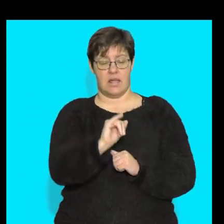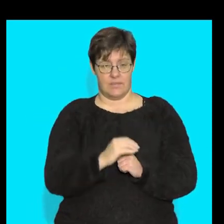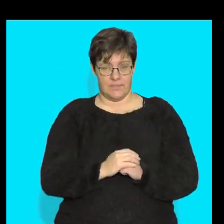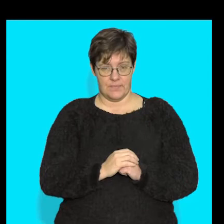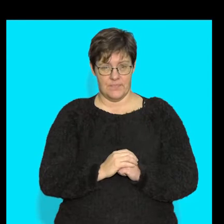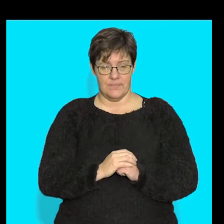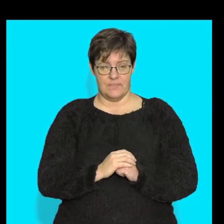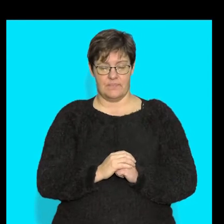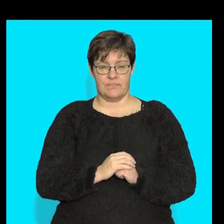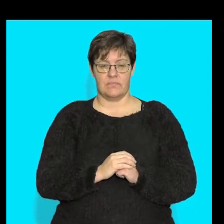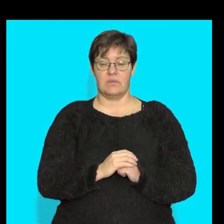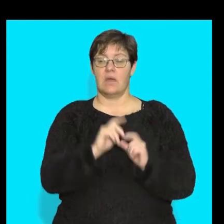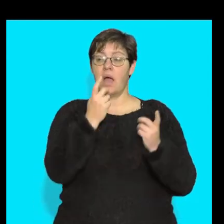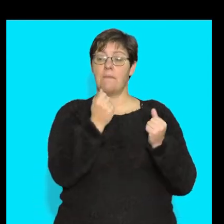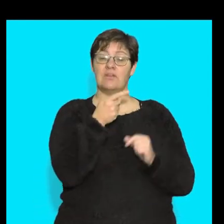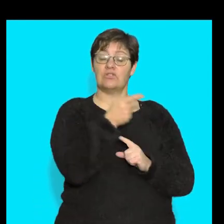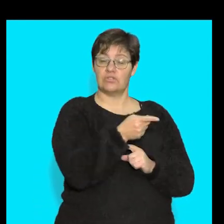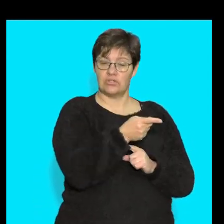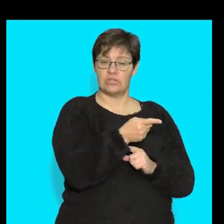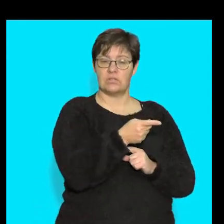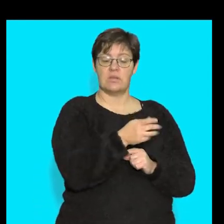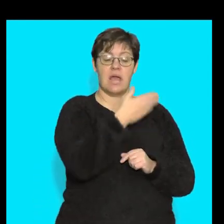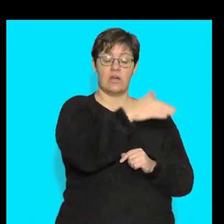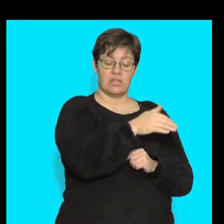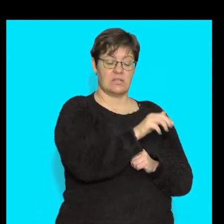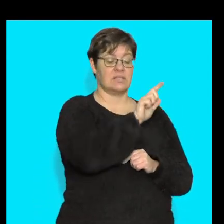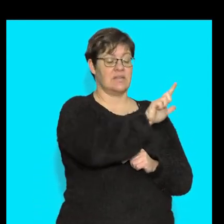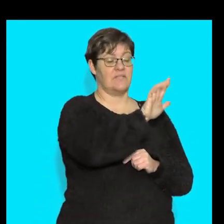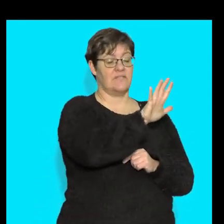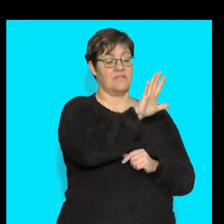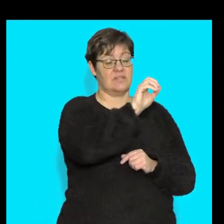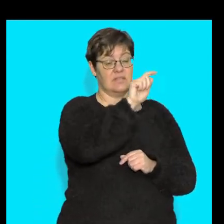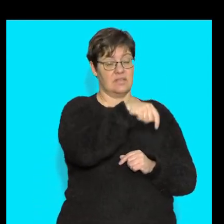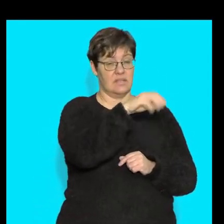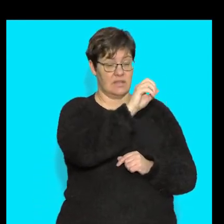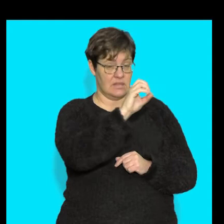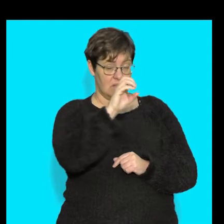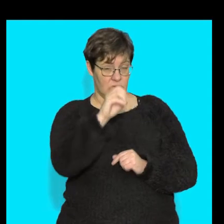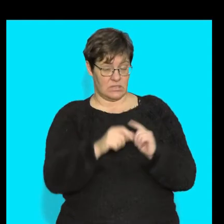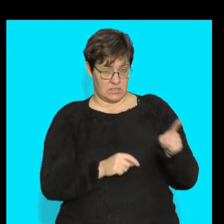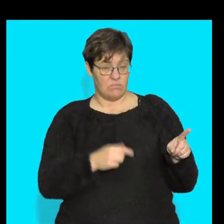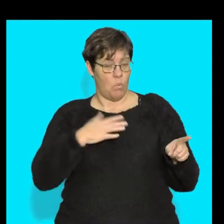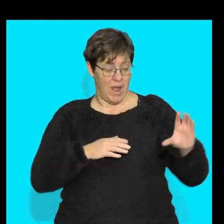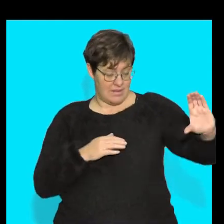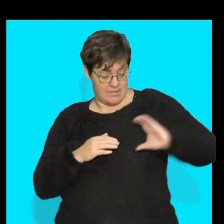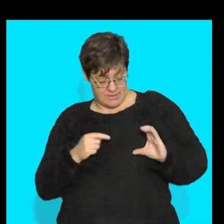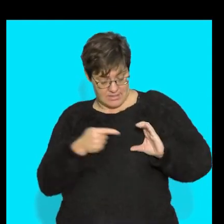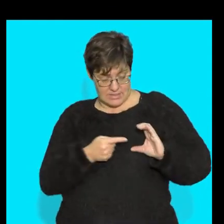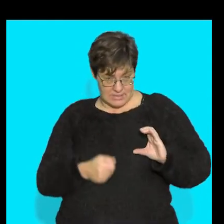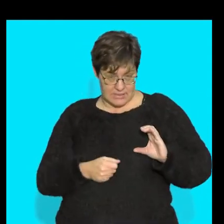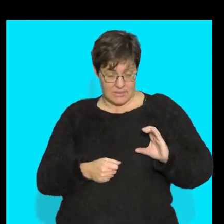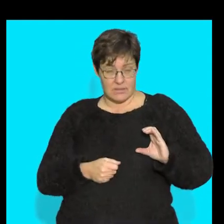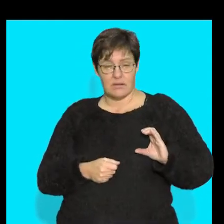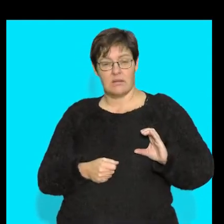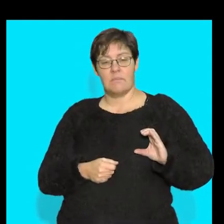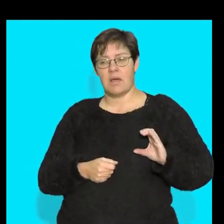I, right? The principal amount, which is the outstanding balance, is the 750,000. That's what she wants to take.